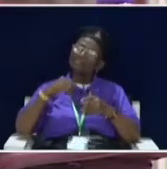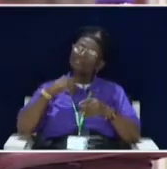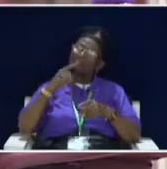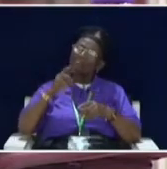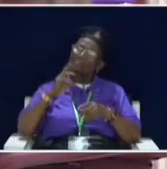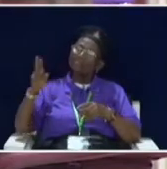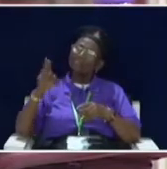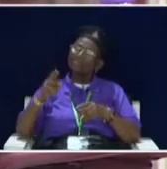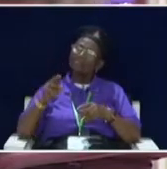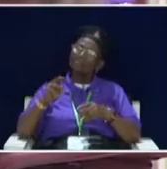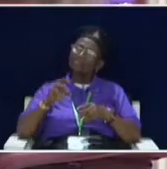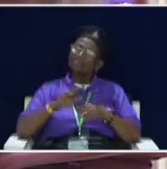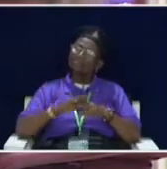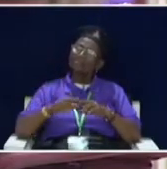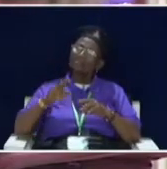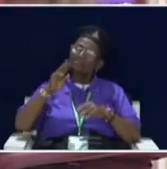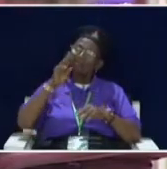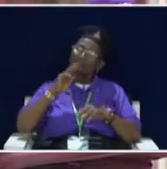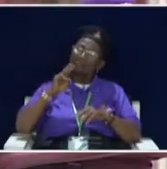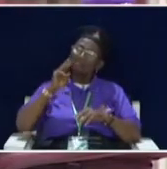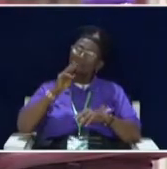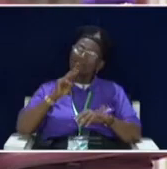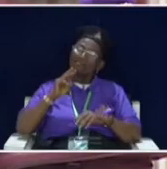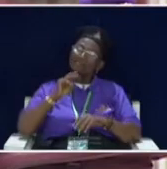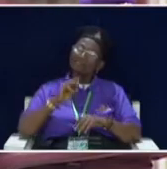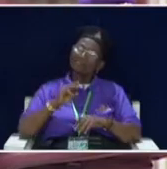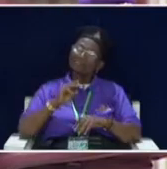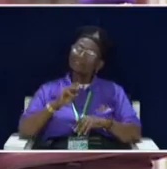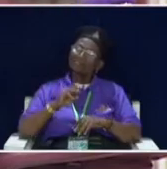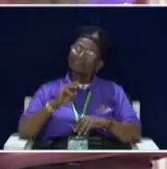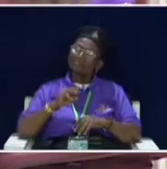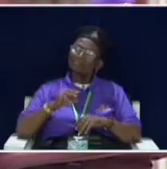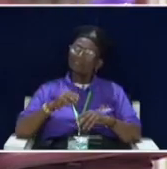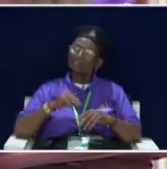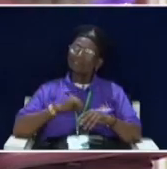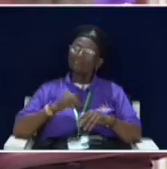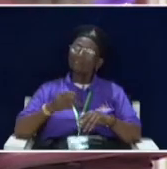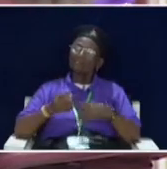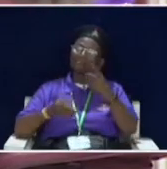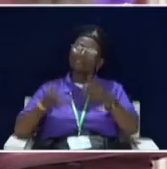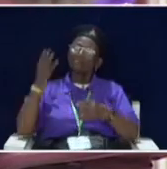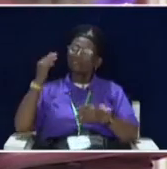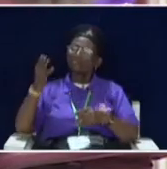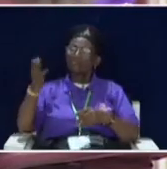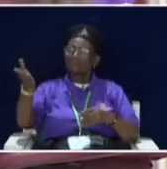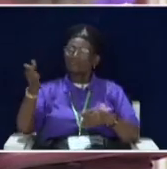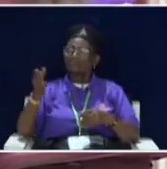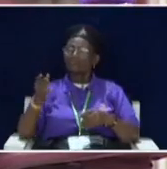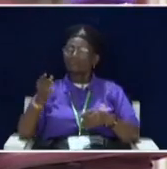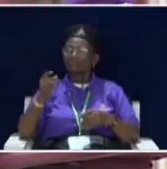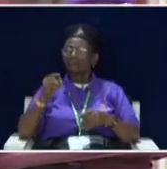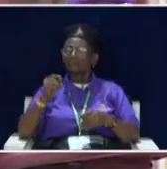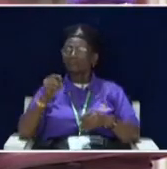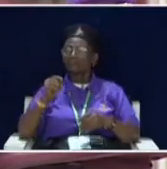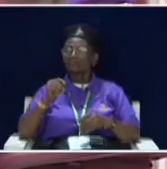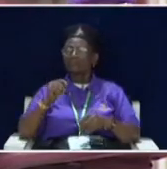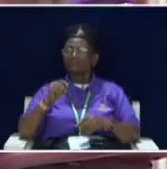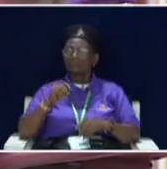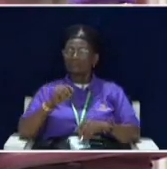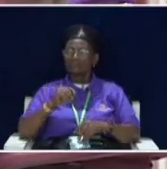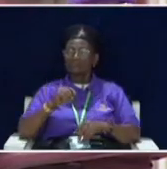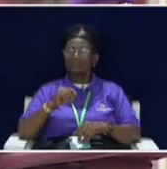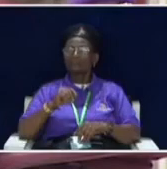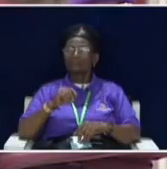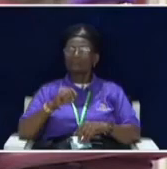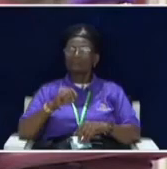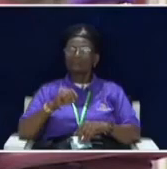wi pe ko ma sunkun mo. I went there. Mo lo be. Tapped her by the shoulder. Mo wa fowo